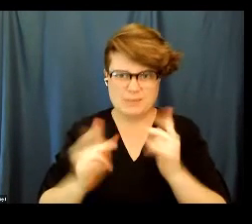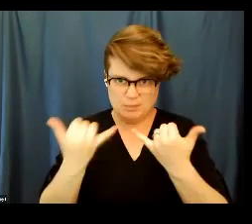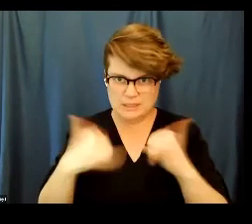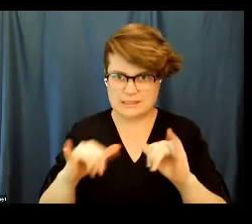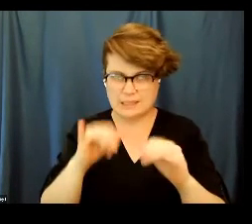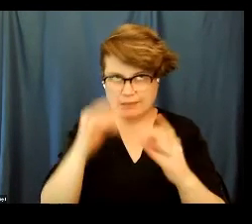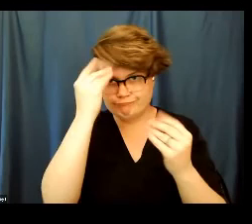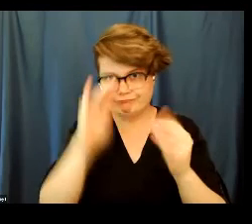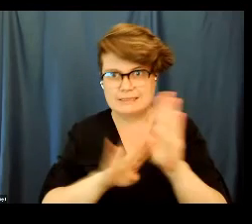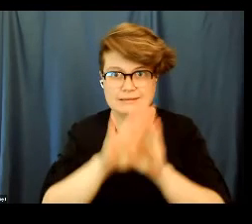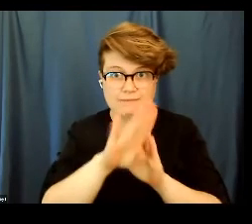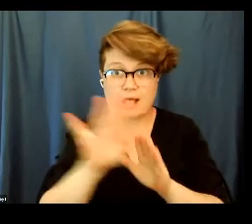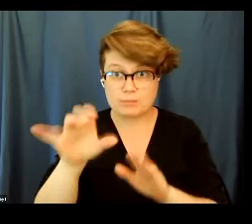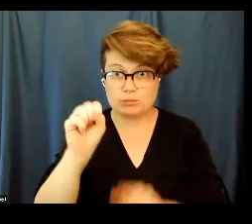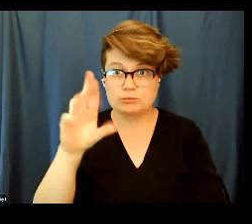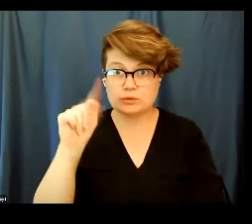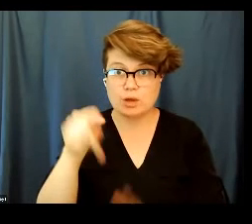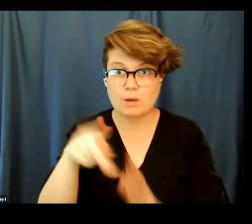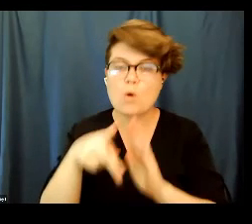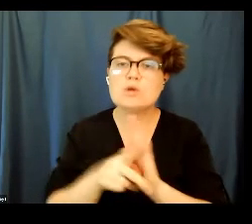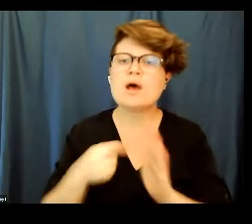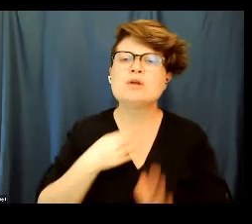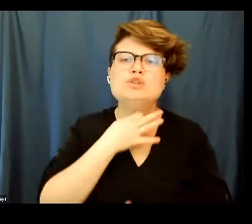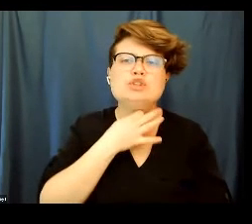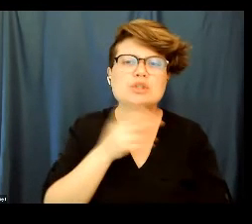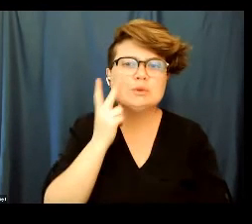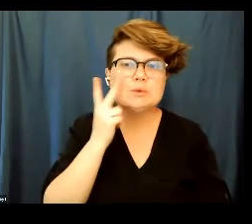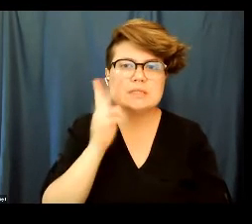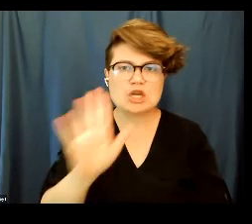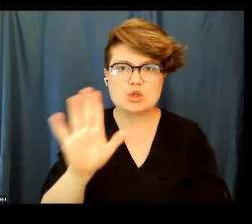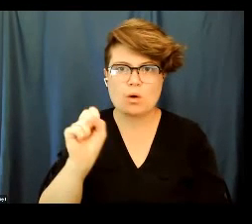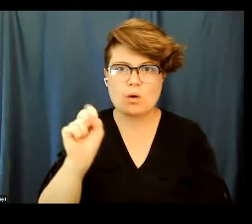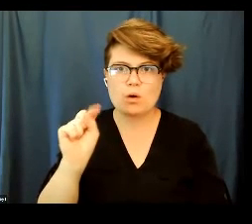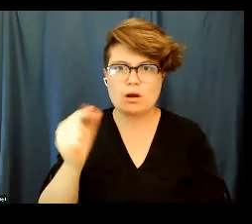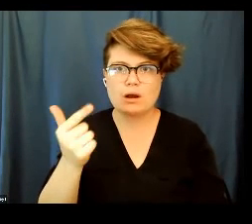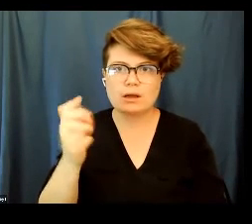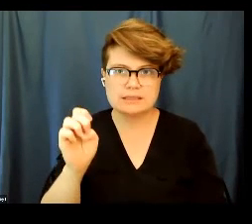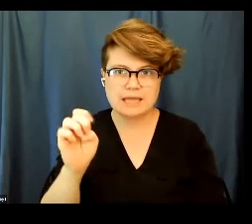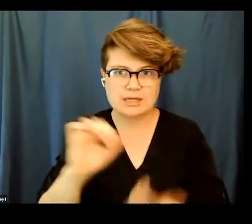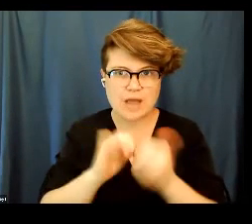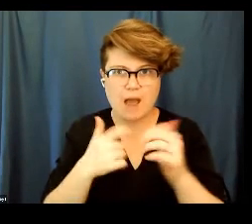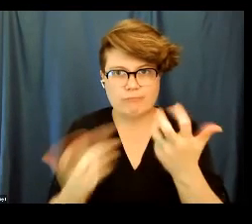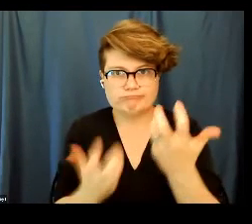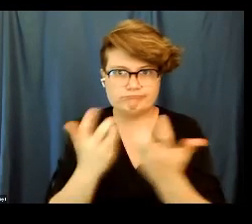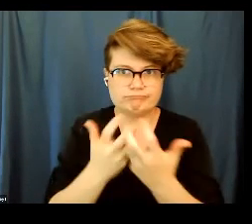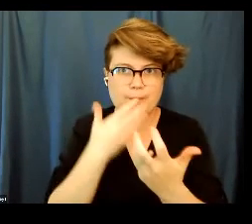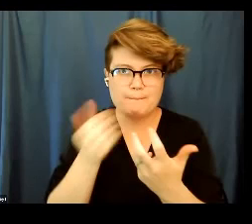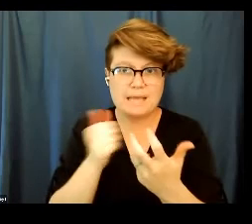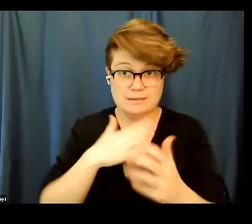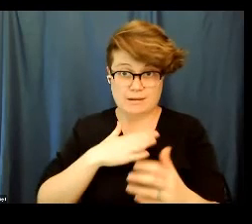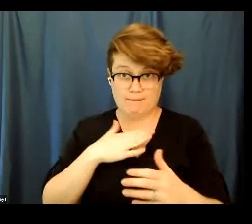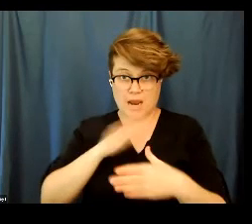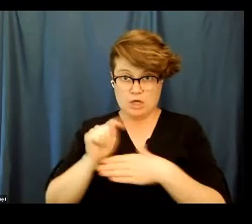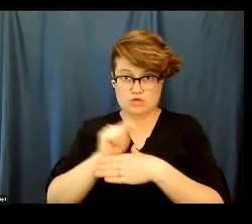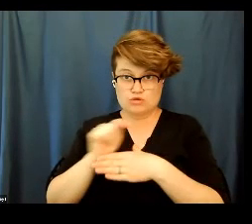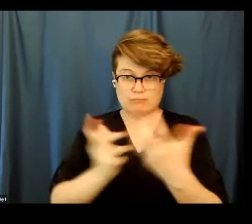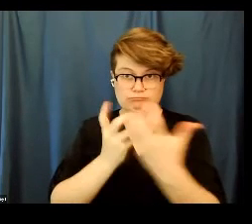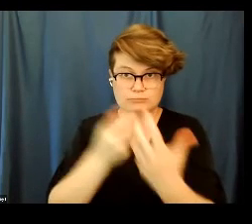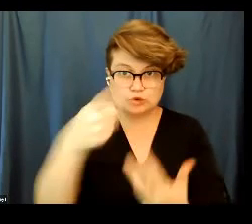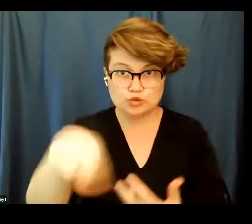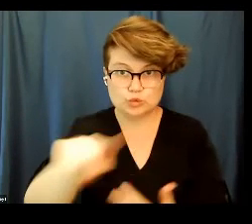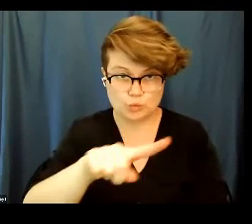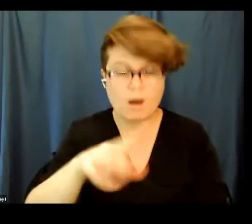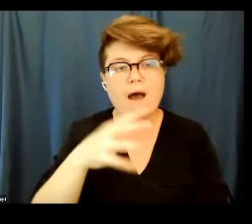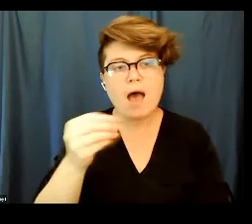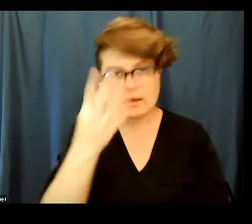see what stage everyone was at today so that I could best tailor this training to you all, and also to let you